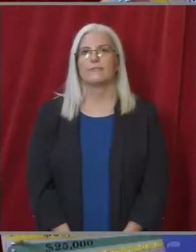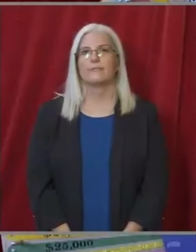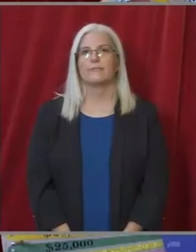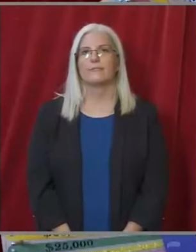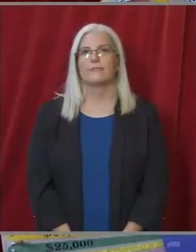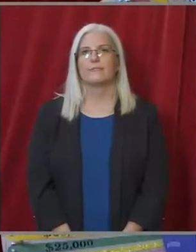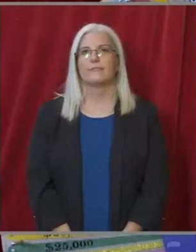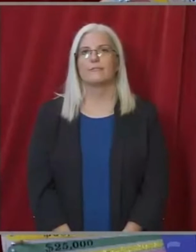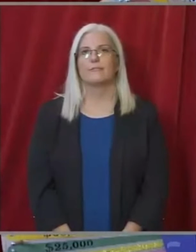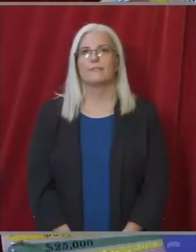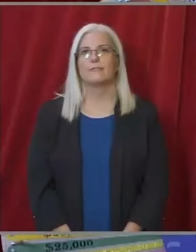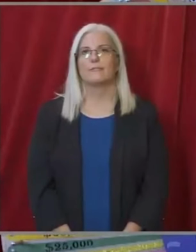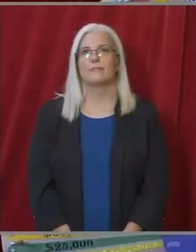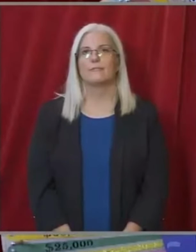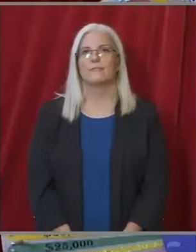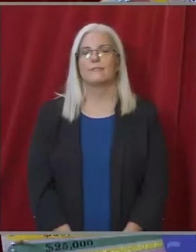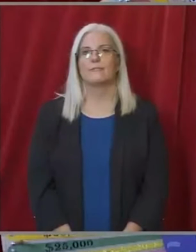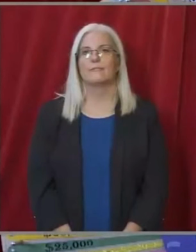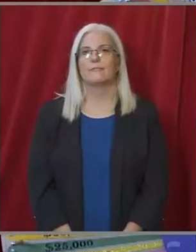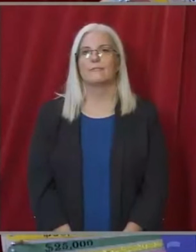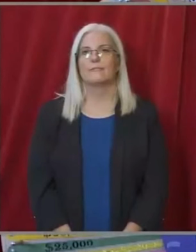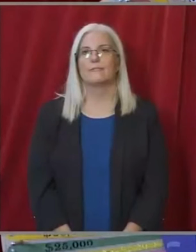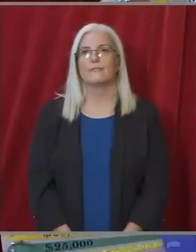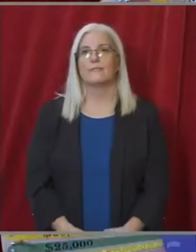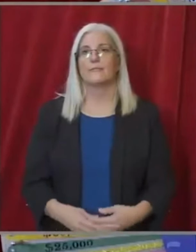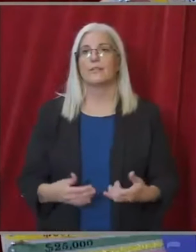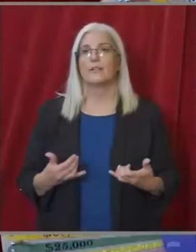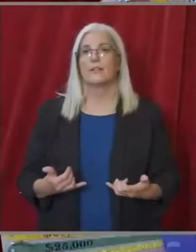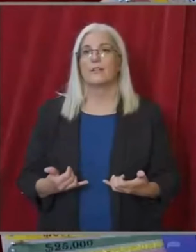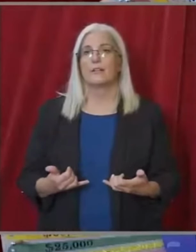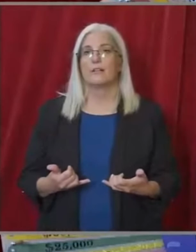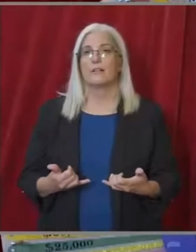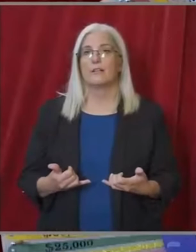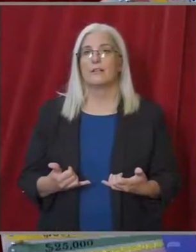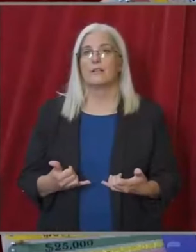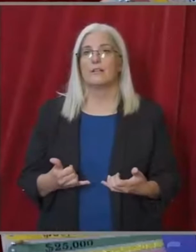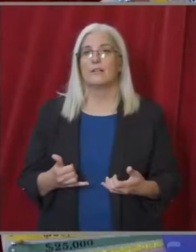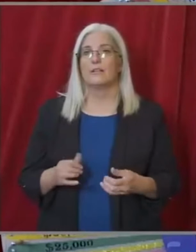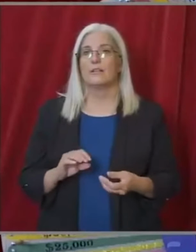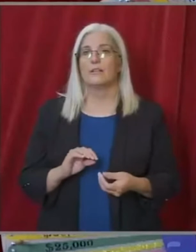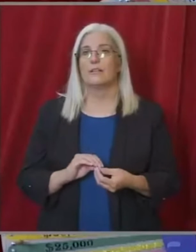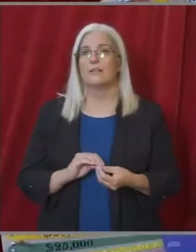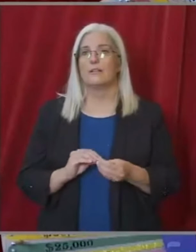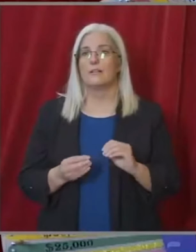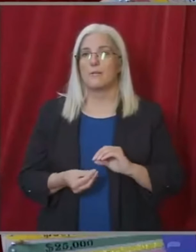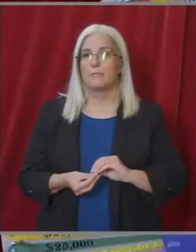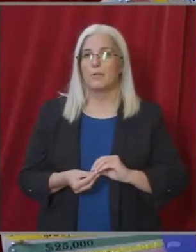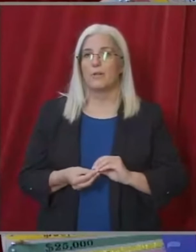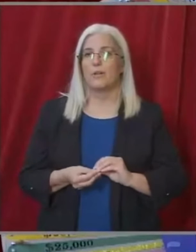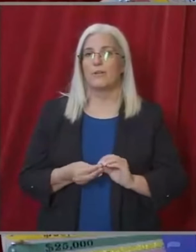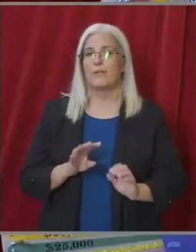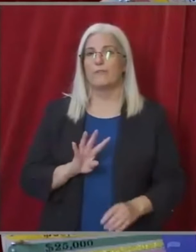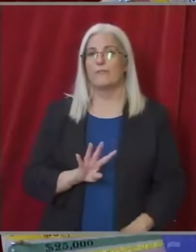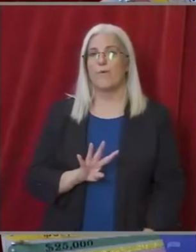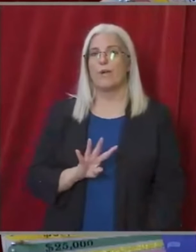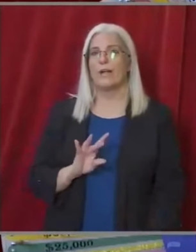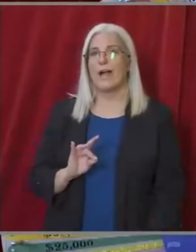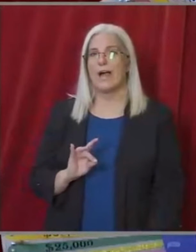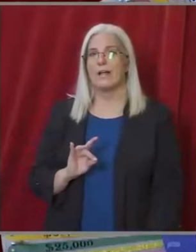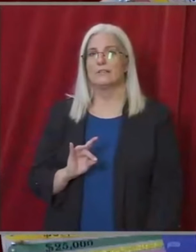Look at that. And the first five, the number five goes to number 48.